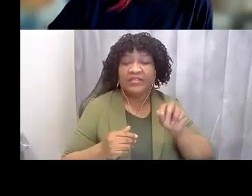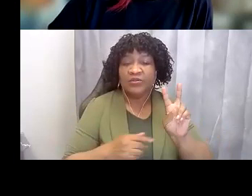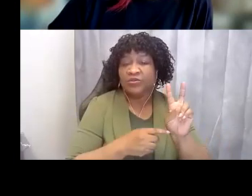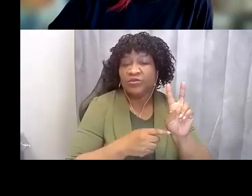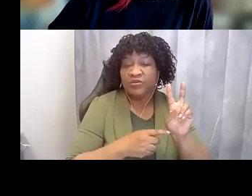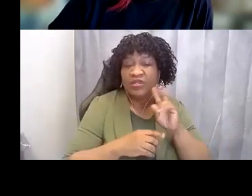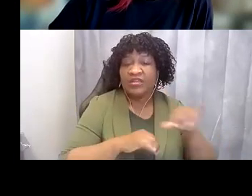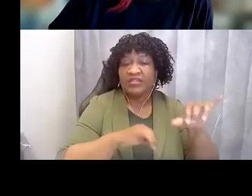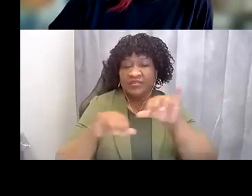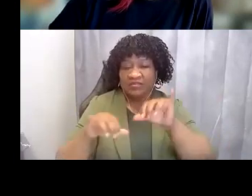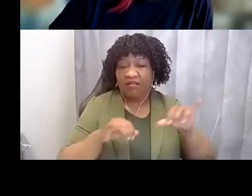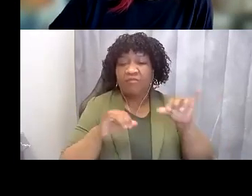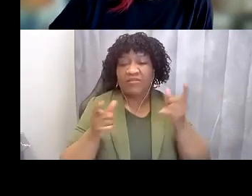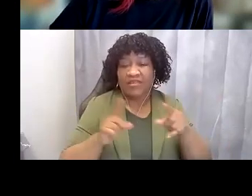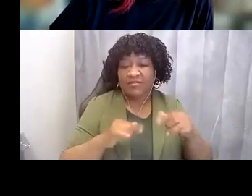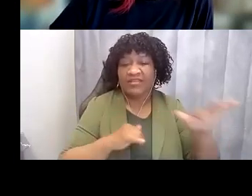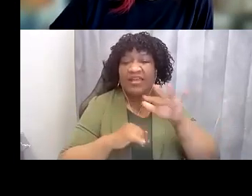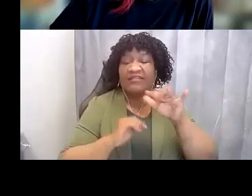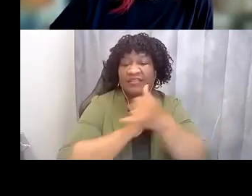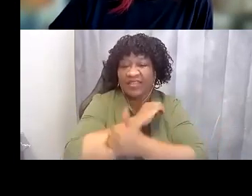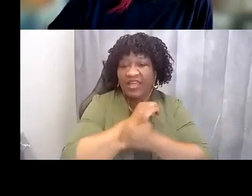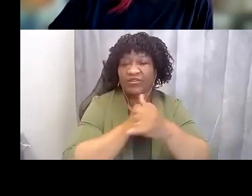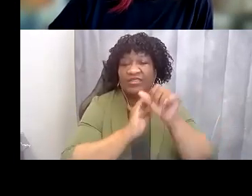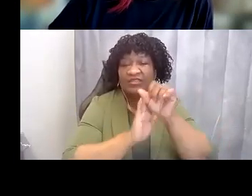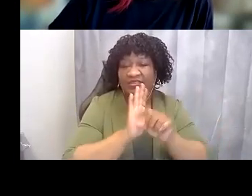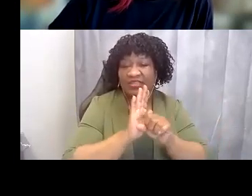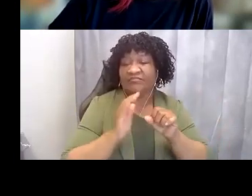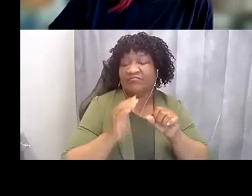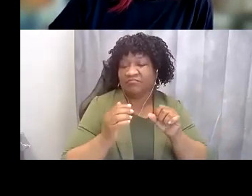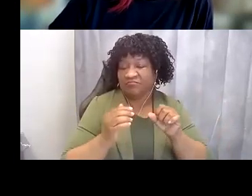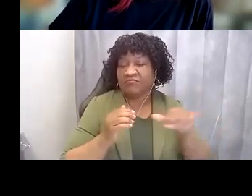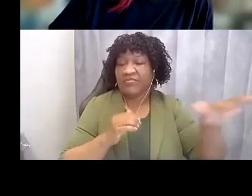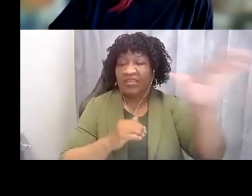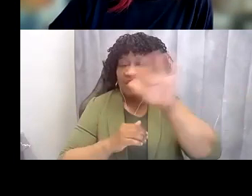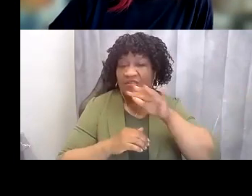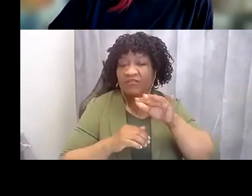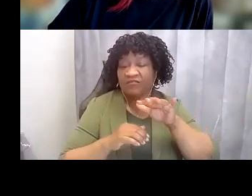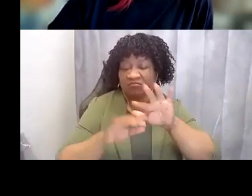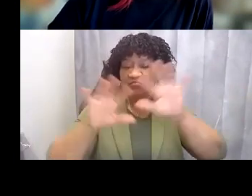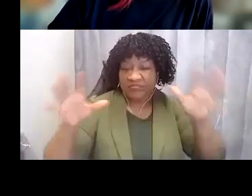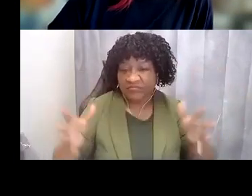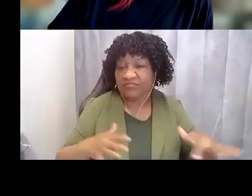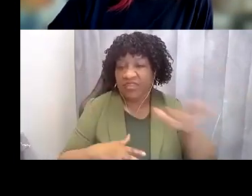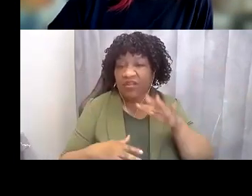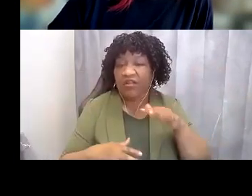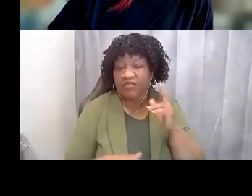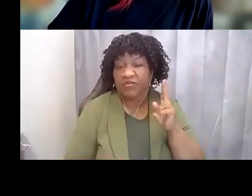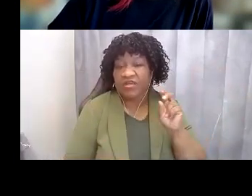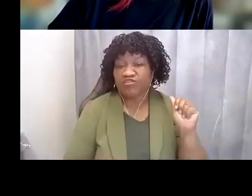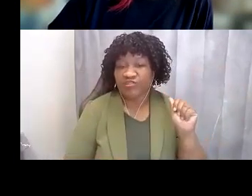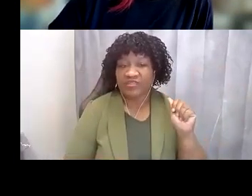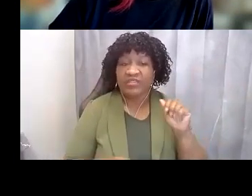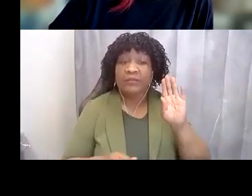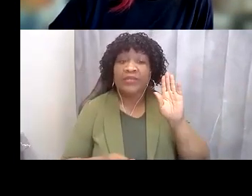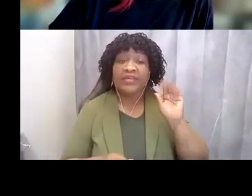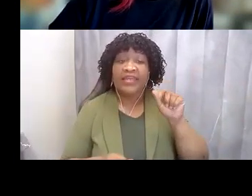common variant in the county, in the state, and in the country. A reminder, BA2 is